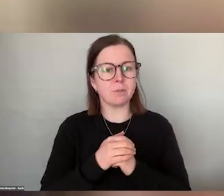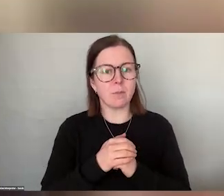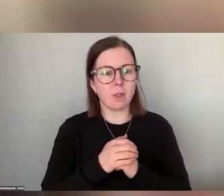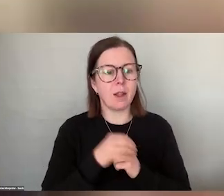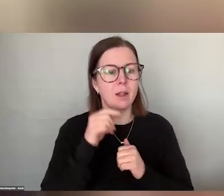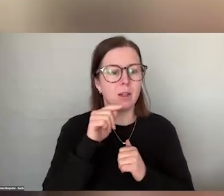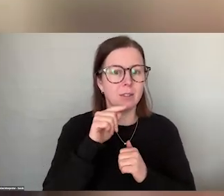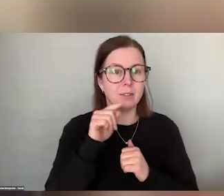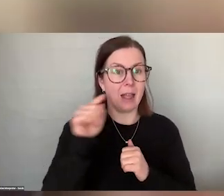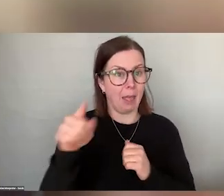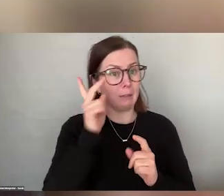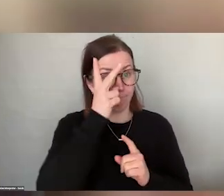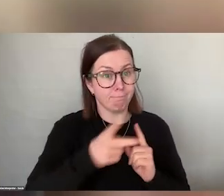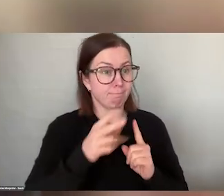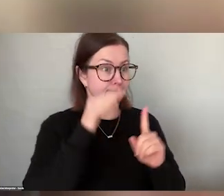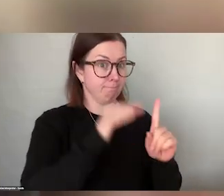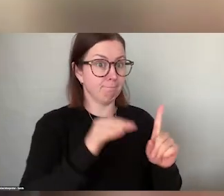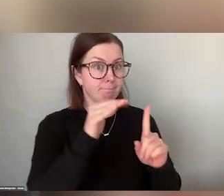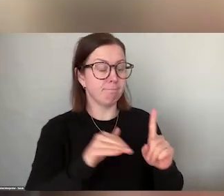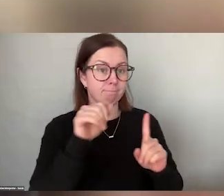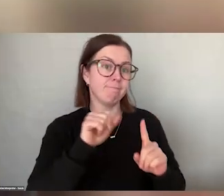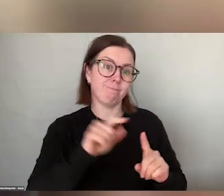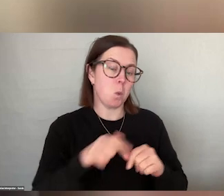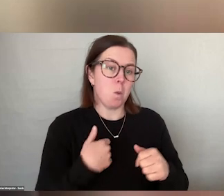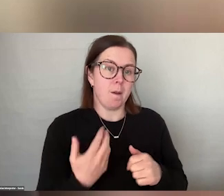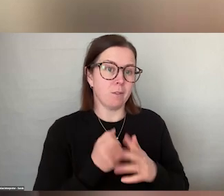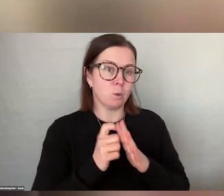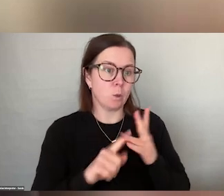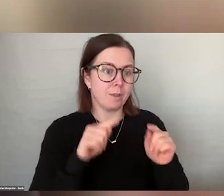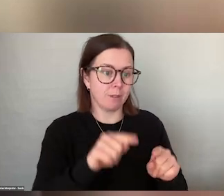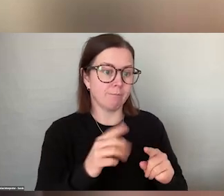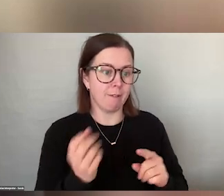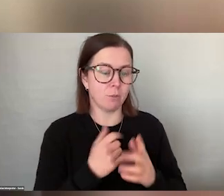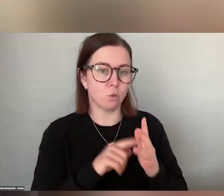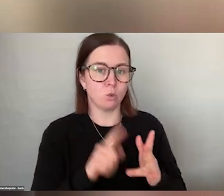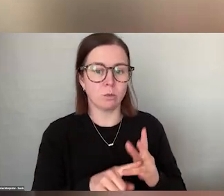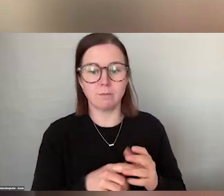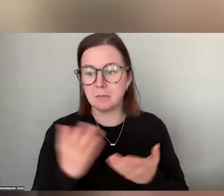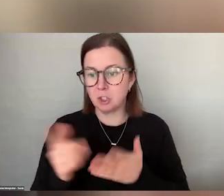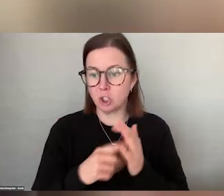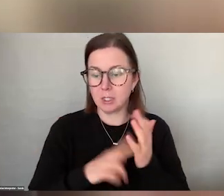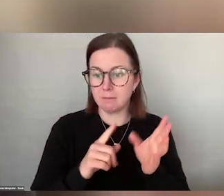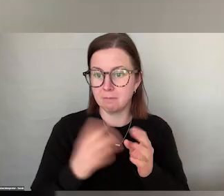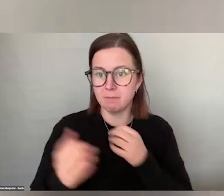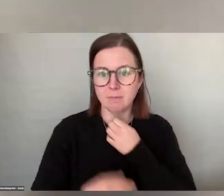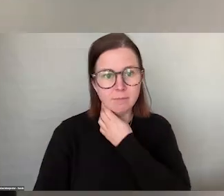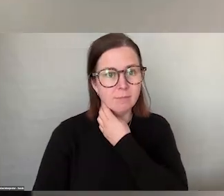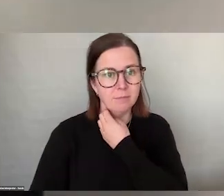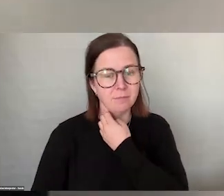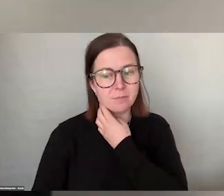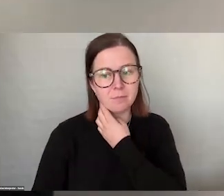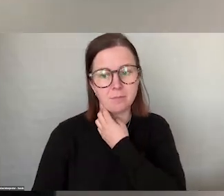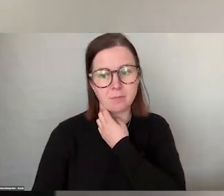of relentlessness is what we've got to do. We've got to be relentless about this. But over to you, Jenny, on the Yeah, thank